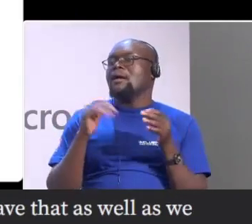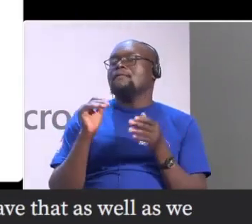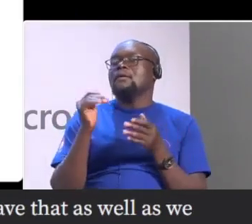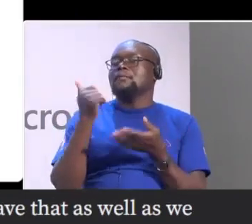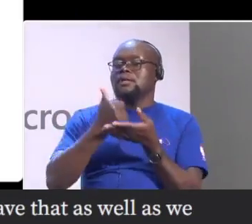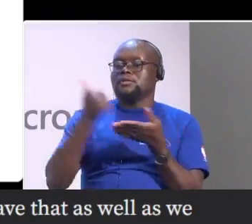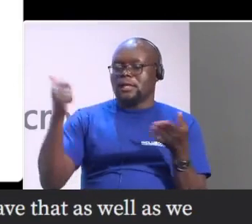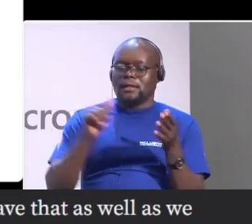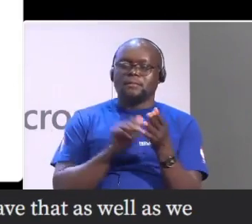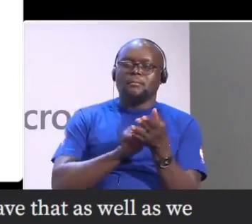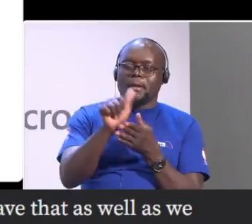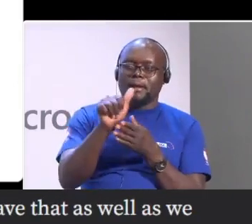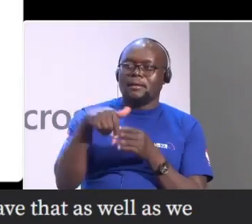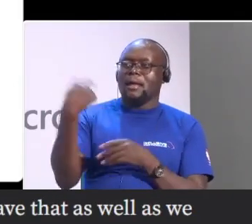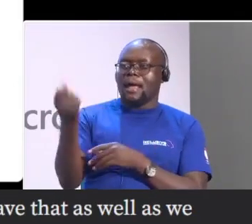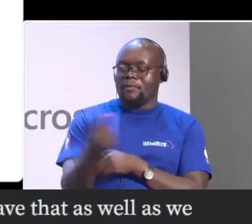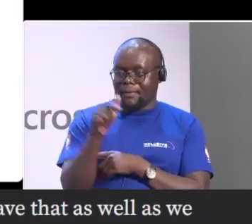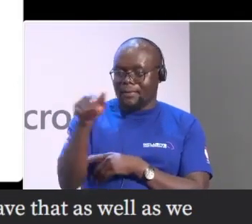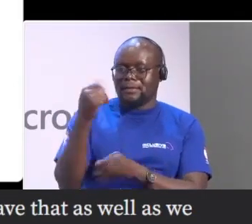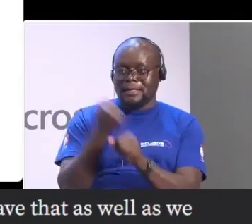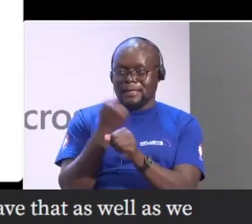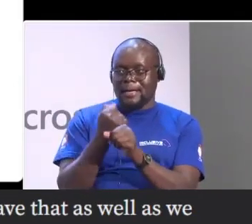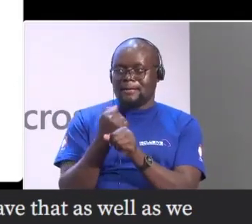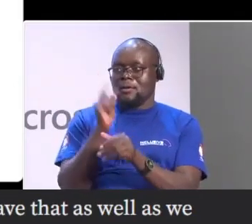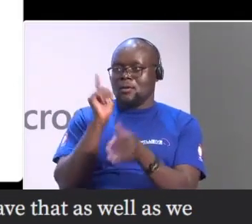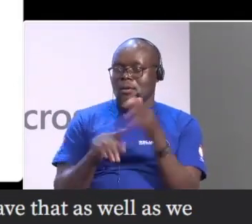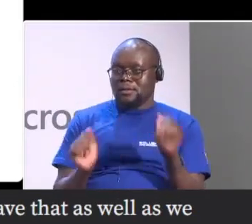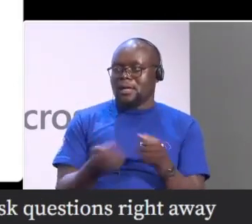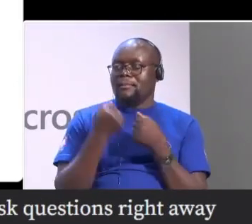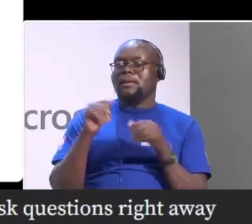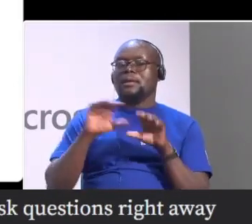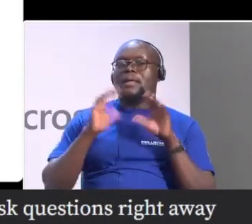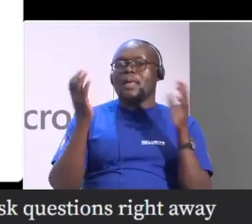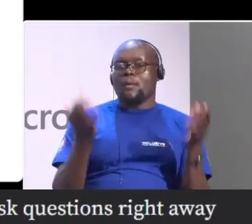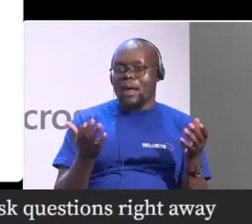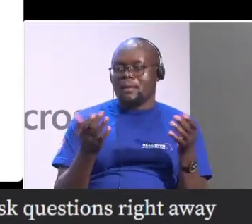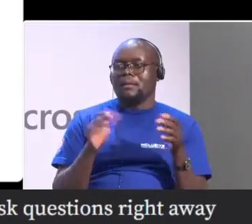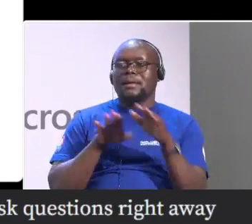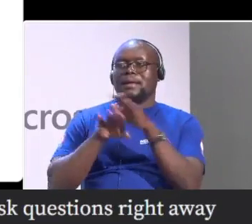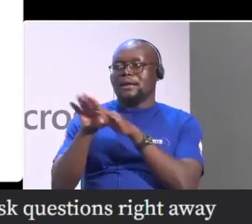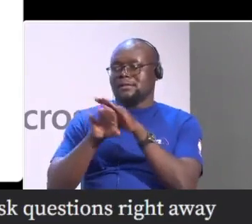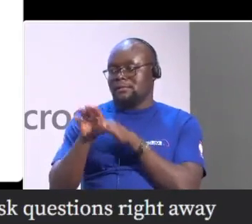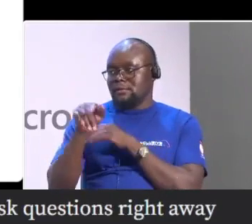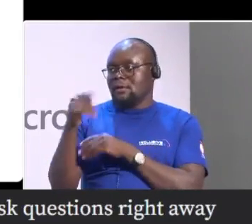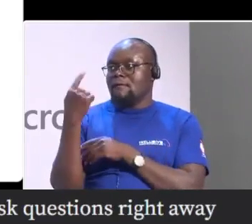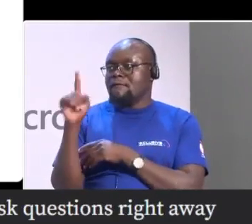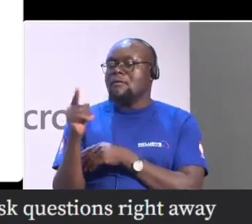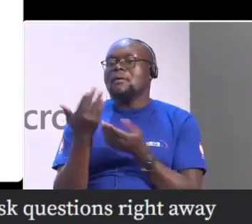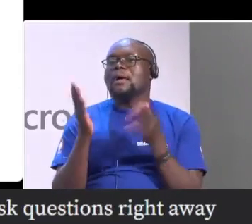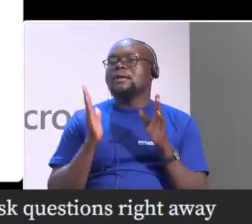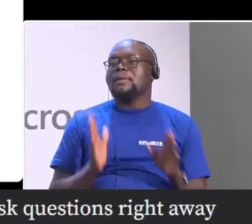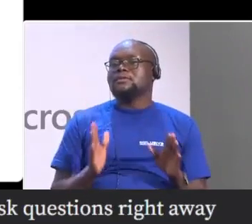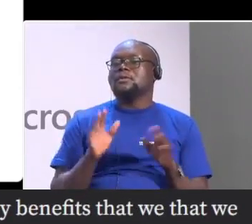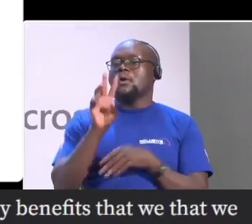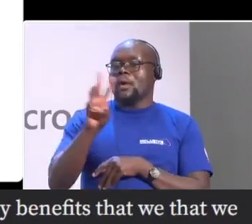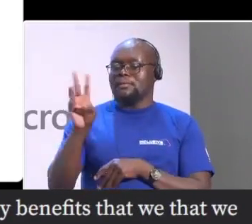goes out monthly, and this is a curated newsletter of what's going on around the world in accessibility. It's free for anybody. You go to